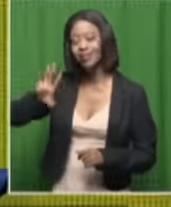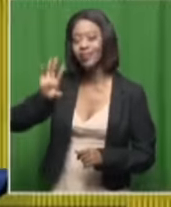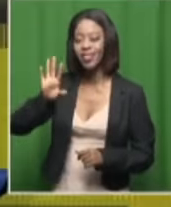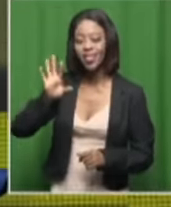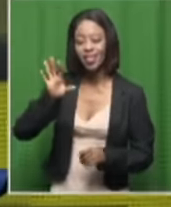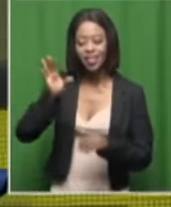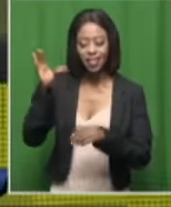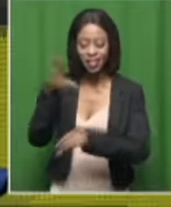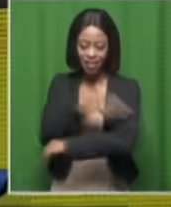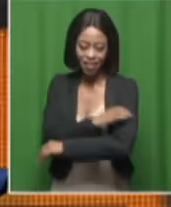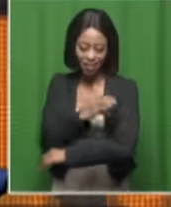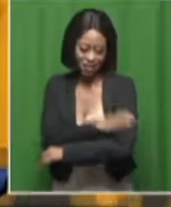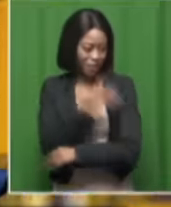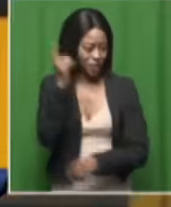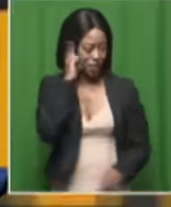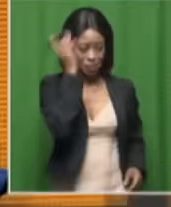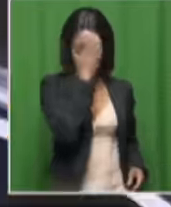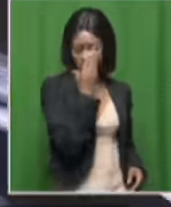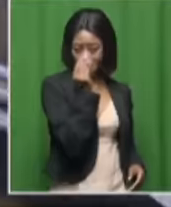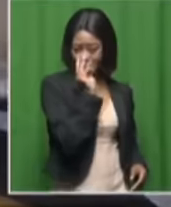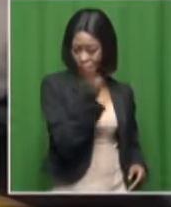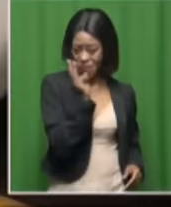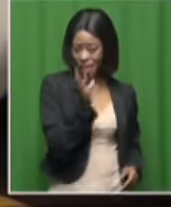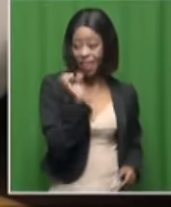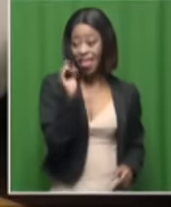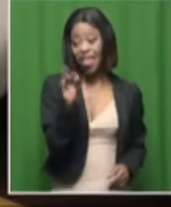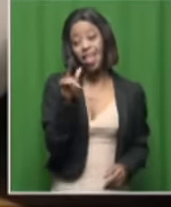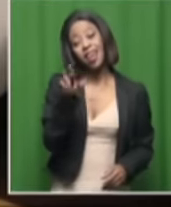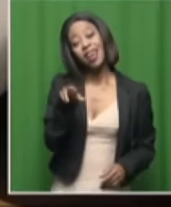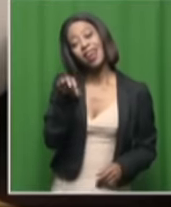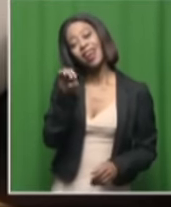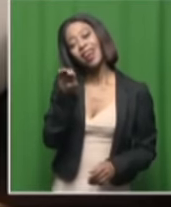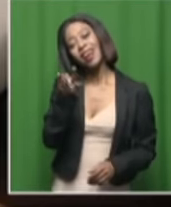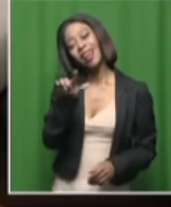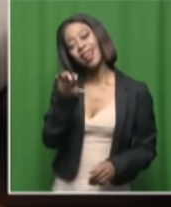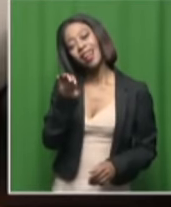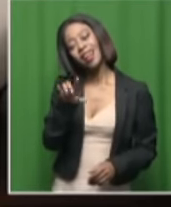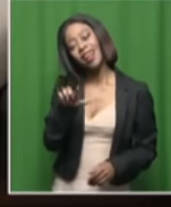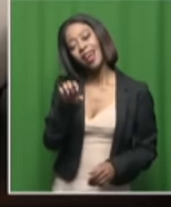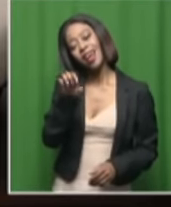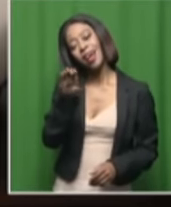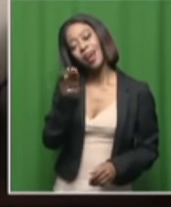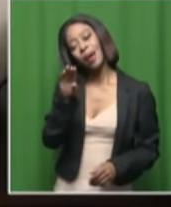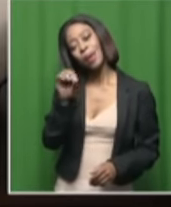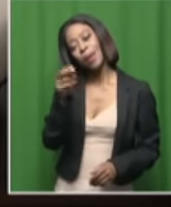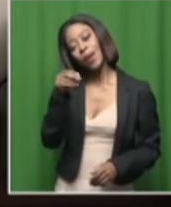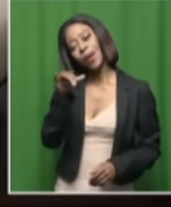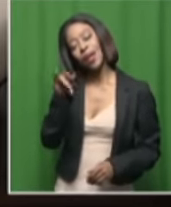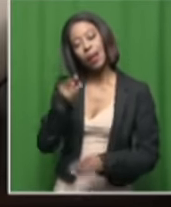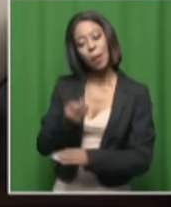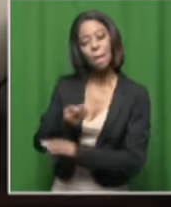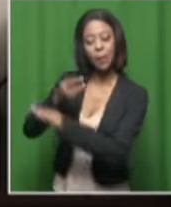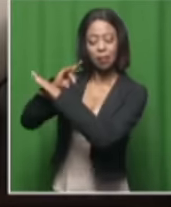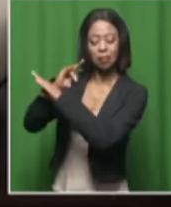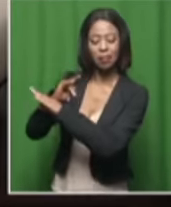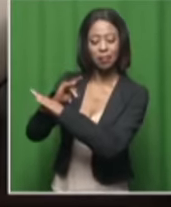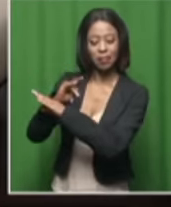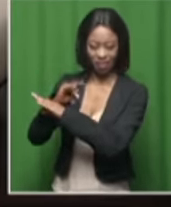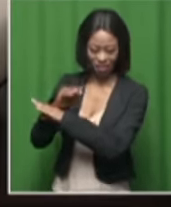How beautiful do you think it would have been if Rene Bogile took that final penalty for the Buccaneers in this MTN8